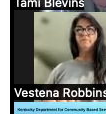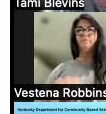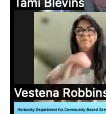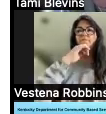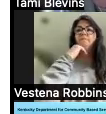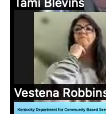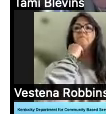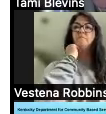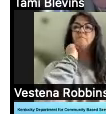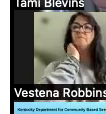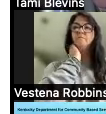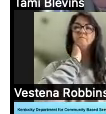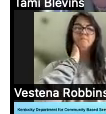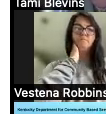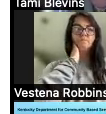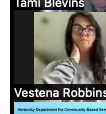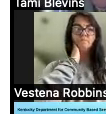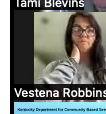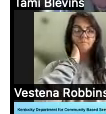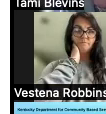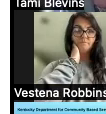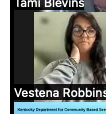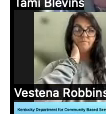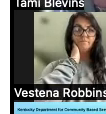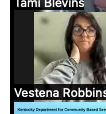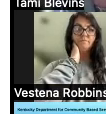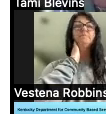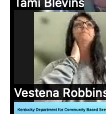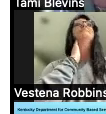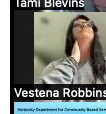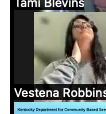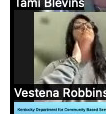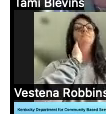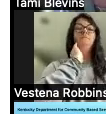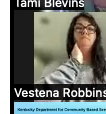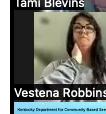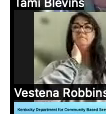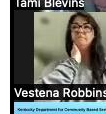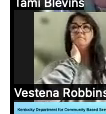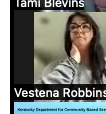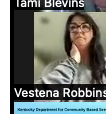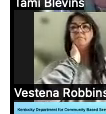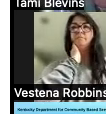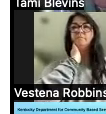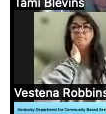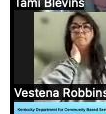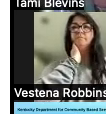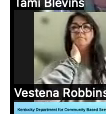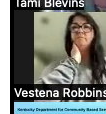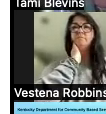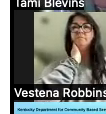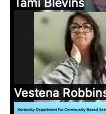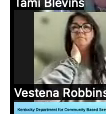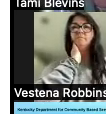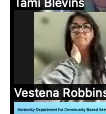kind of really is a domino effect when you think of all the domains and just one